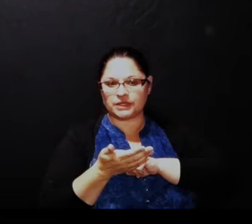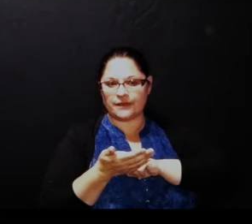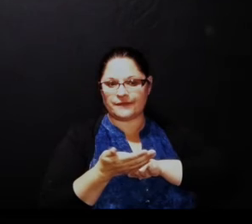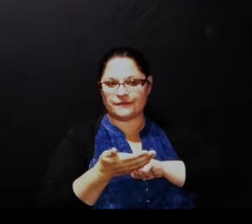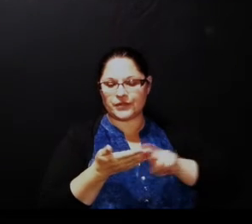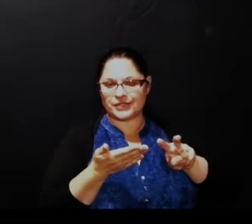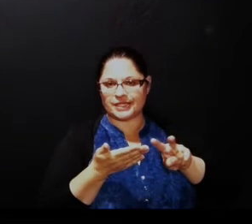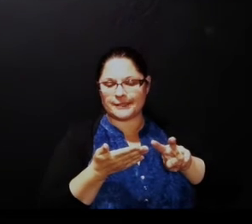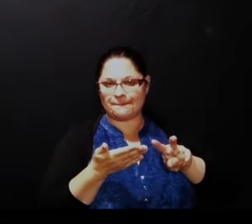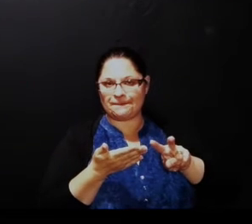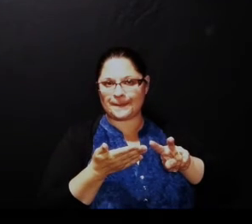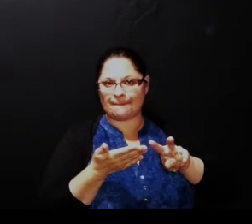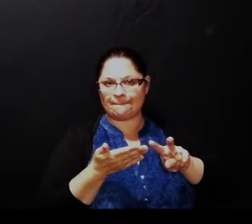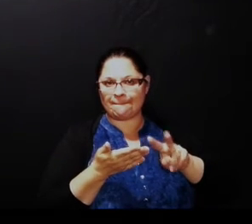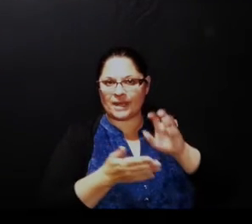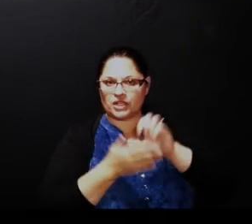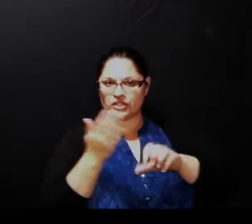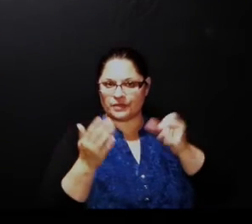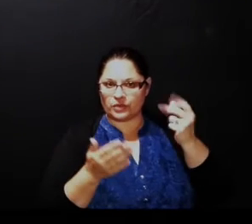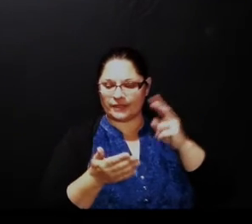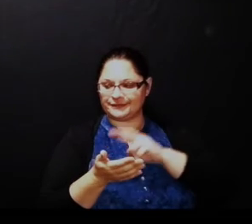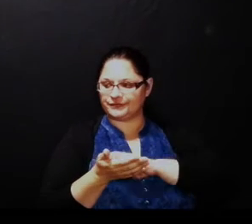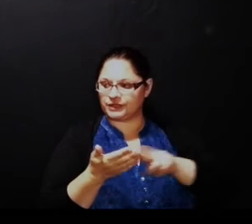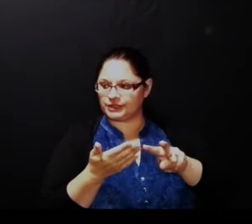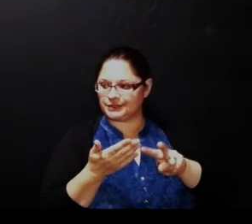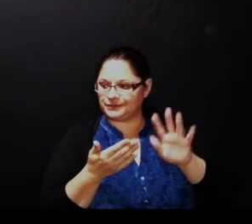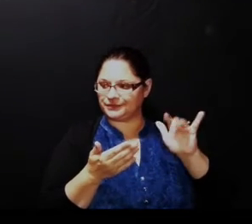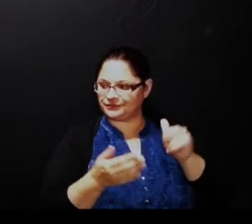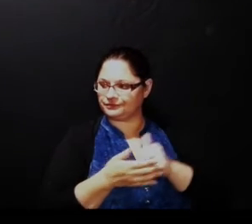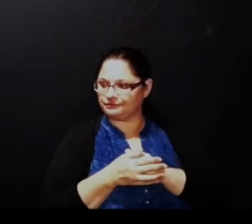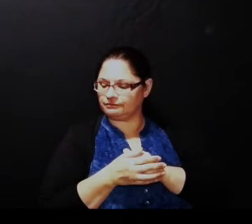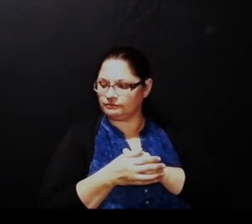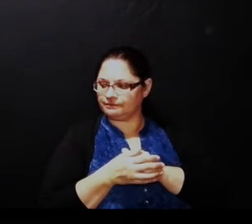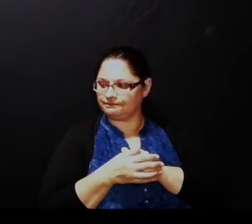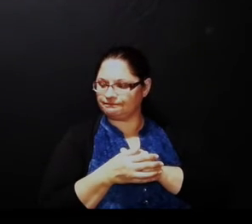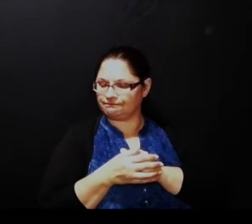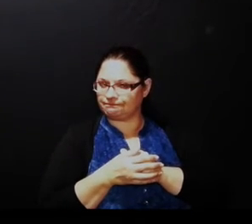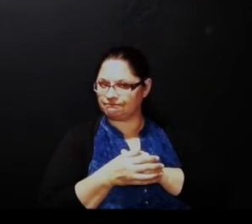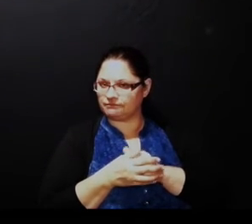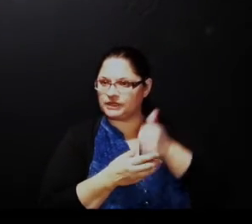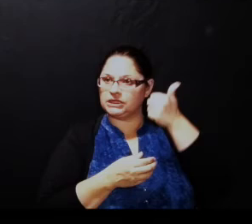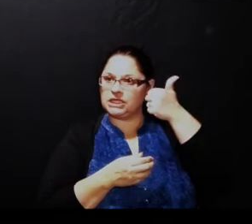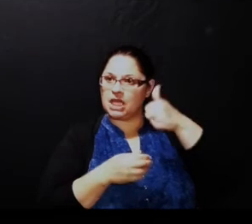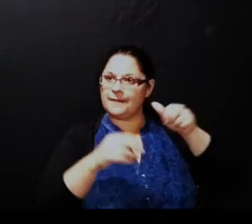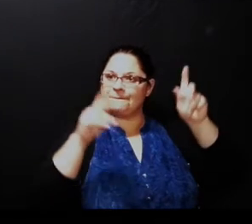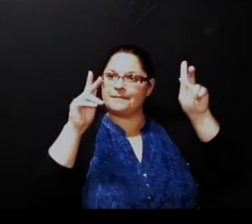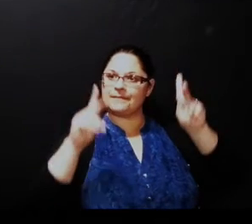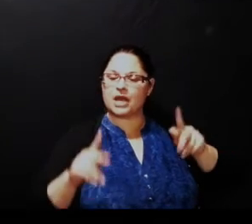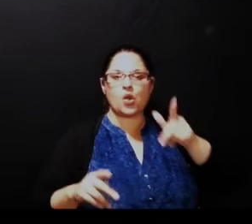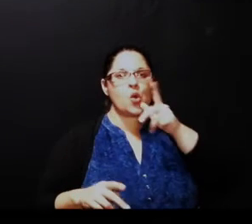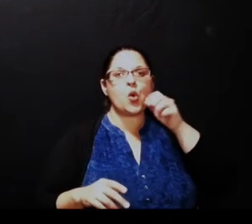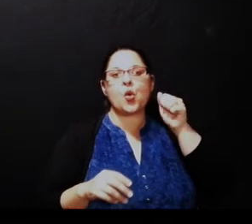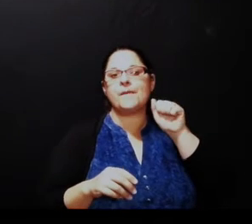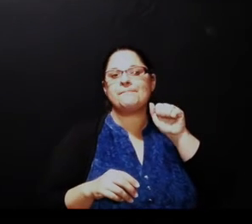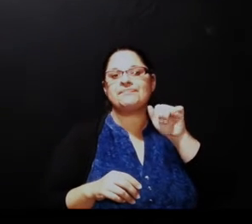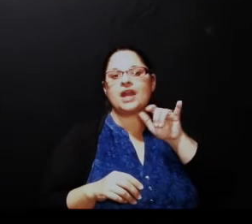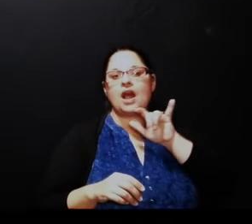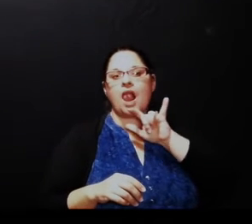This is an underliner. If you underline in your Bible, here it is. He that loveth his